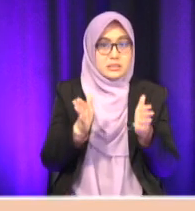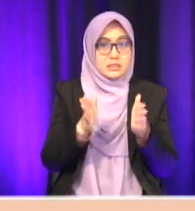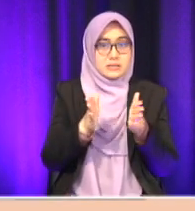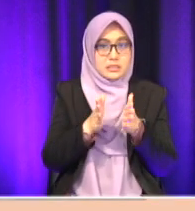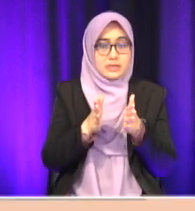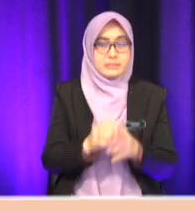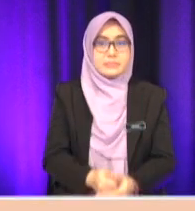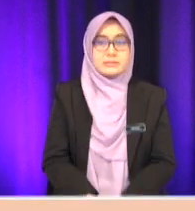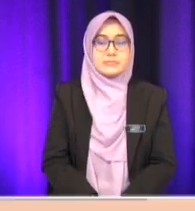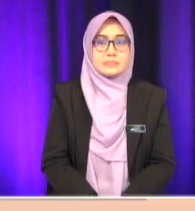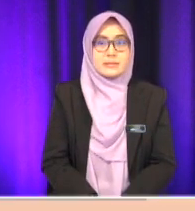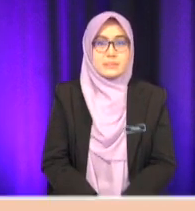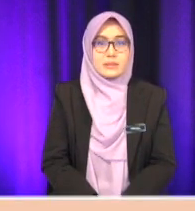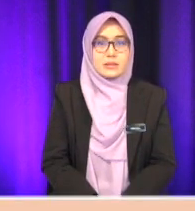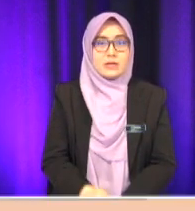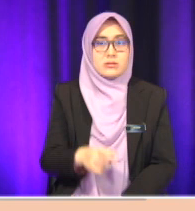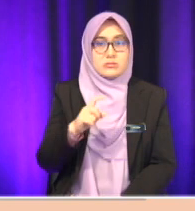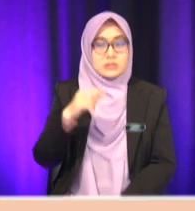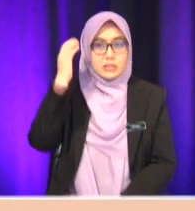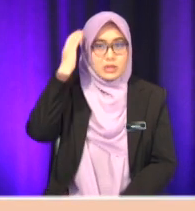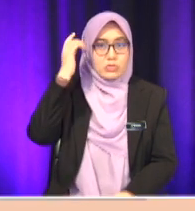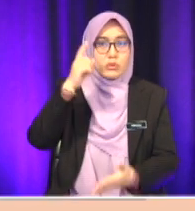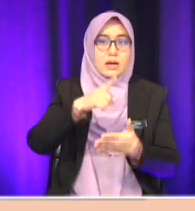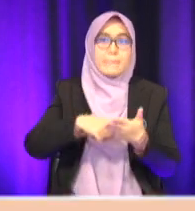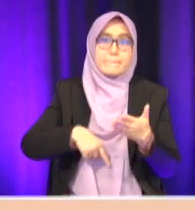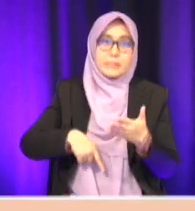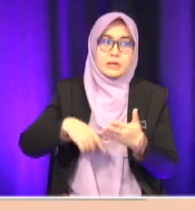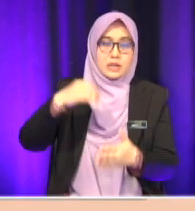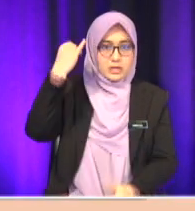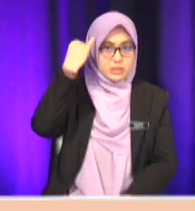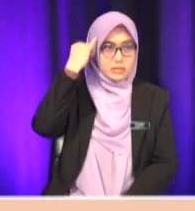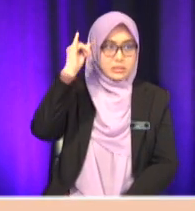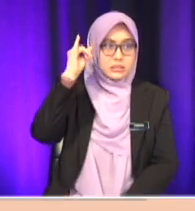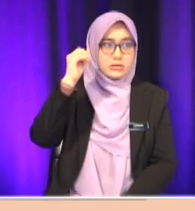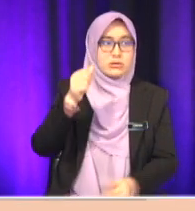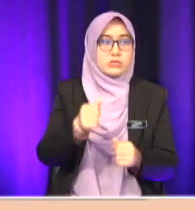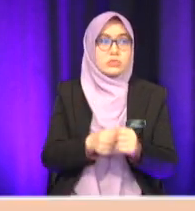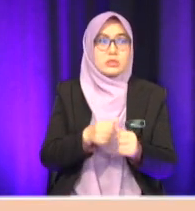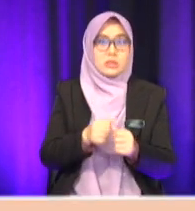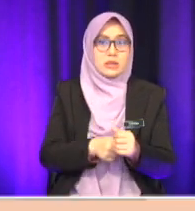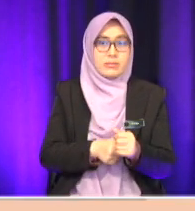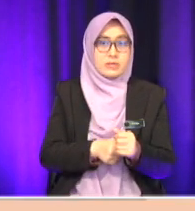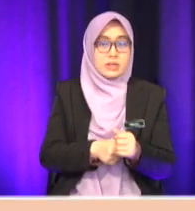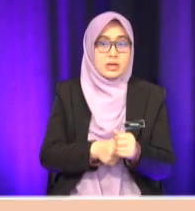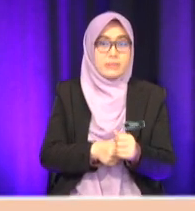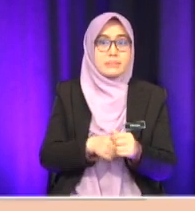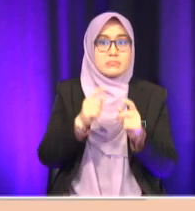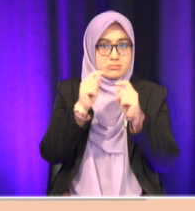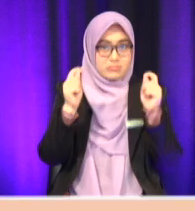idea in each text. Okay, so you read carefully and you have to underline the